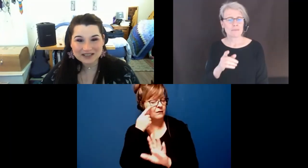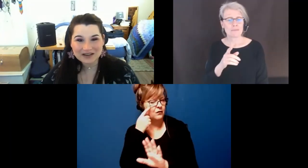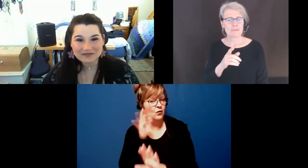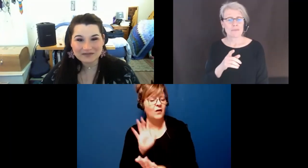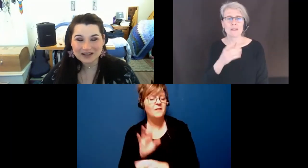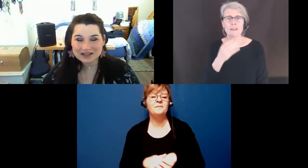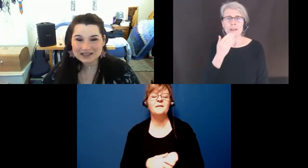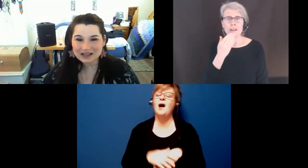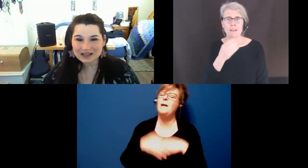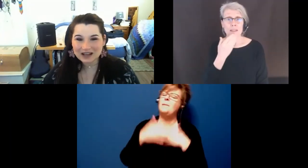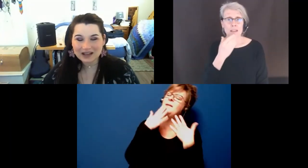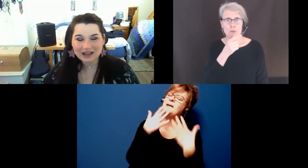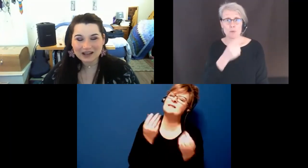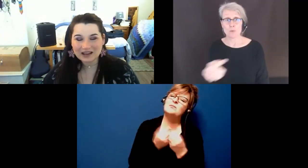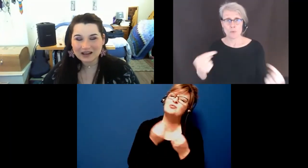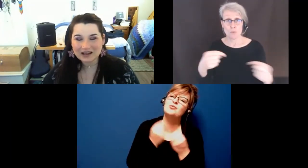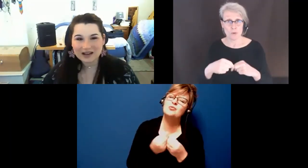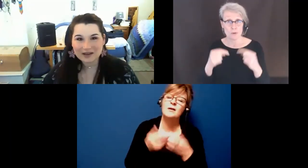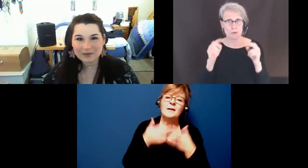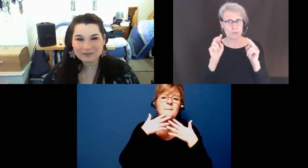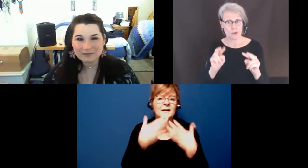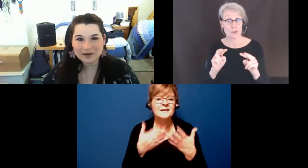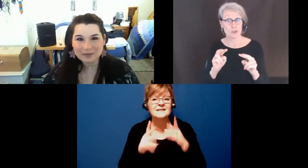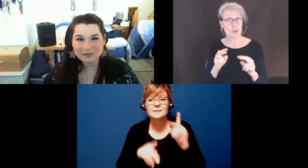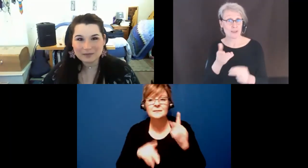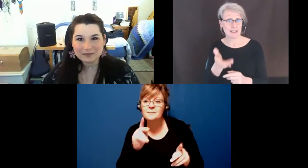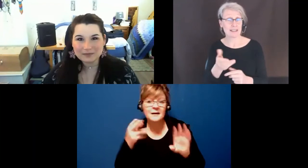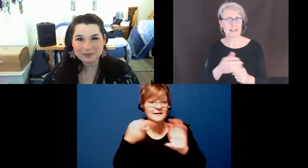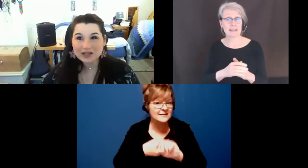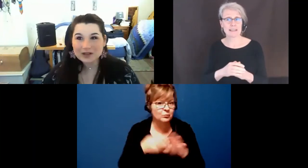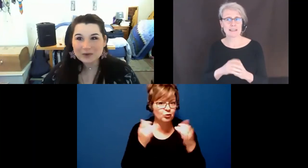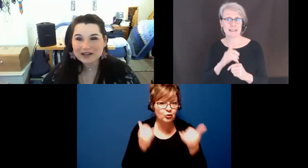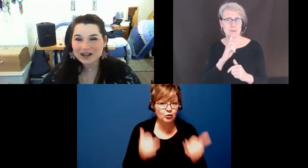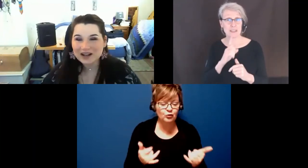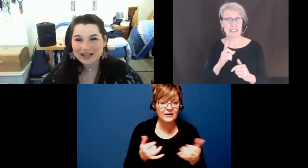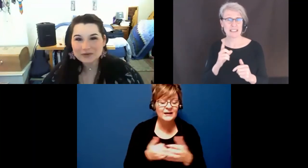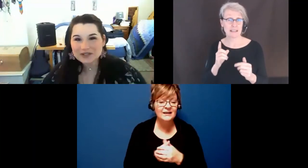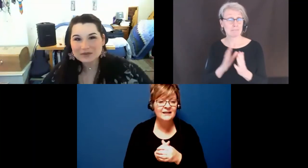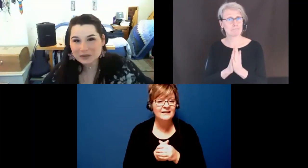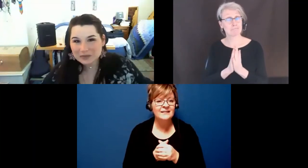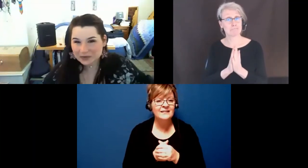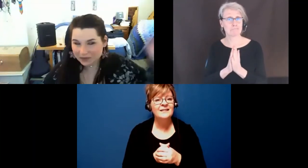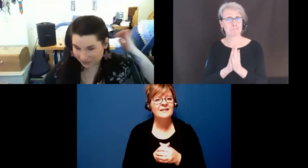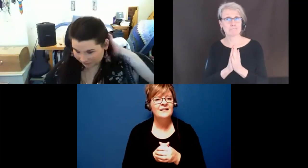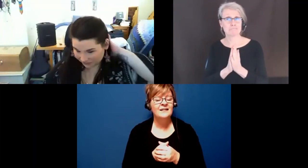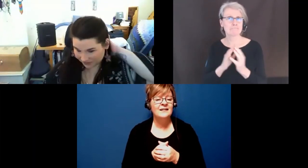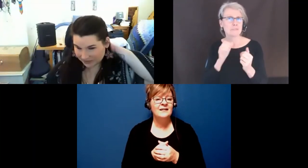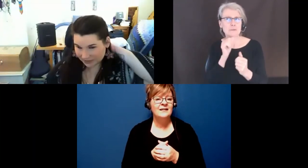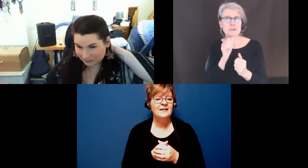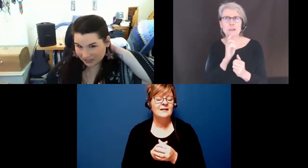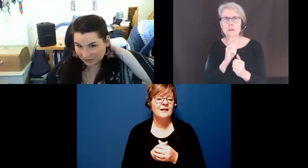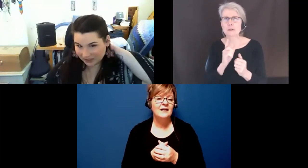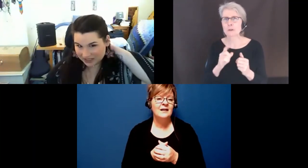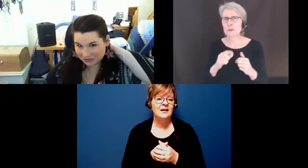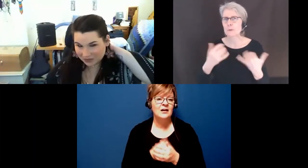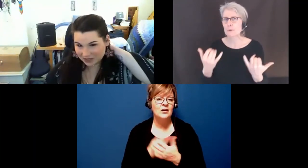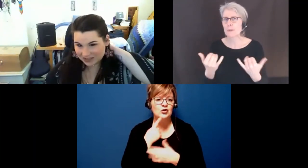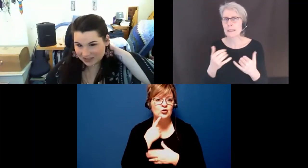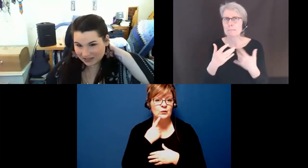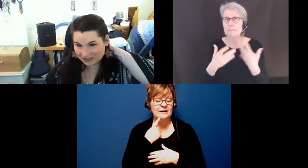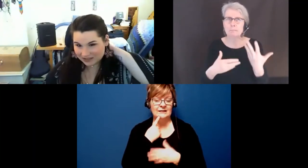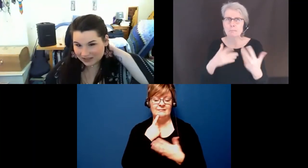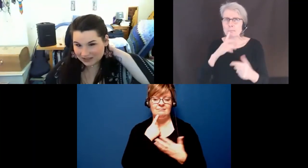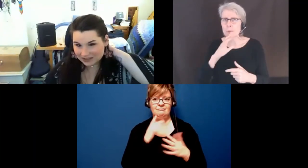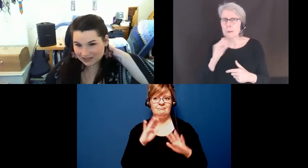for this event. I am really I had no idea what this was going to be going into